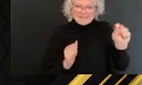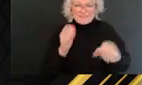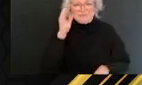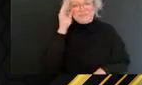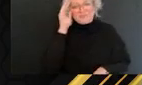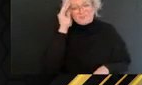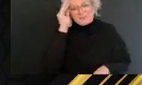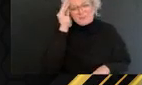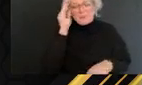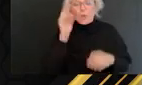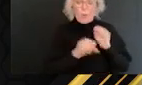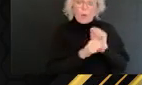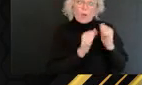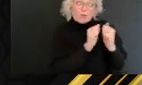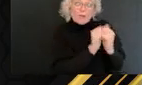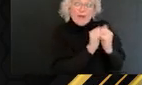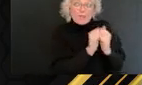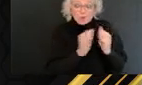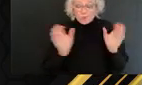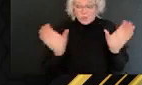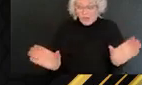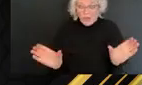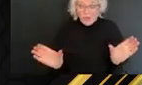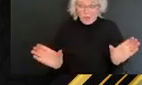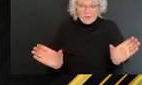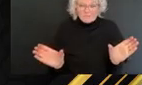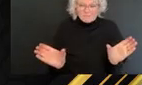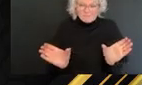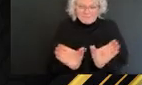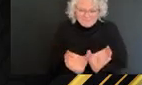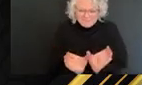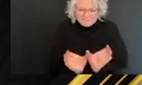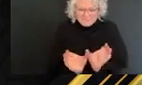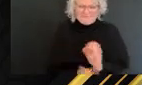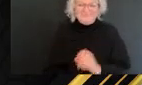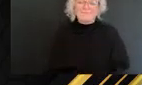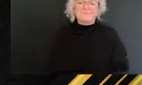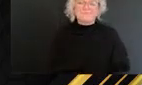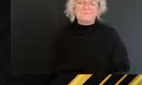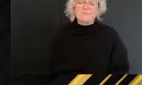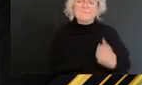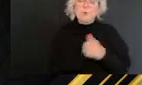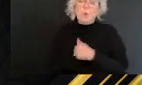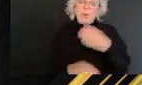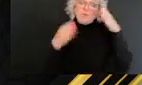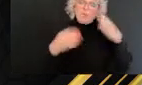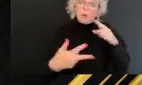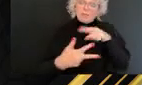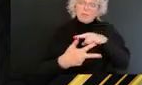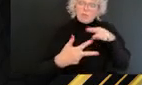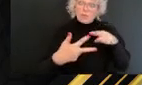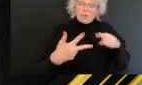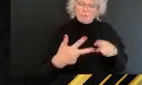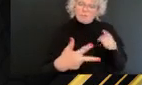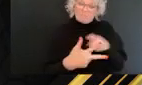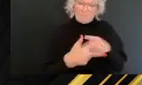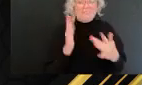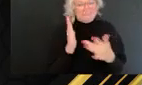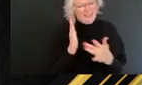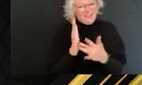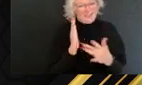Services, and we work together to help close the disability divide. We're focusing on 3 areas.